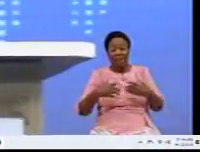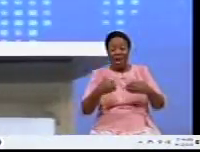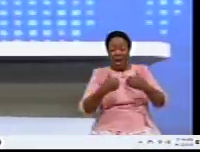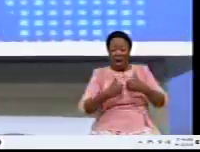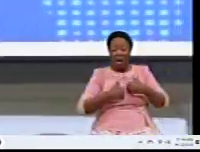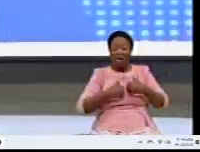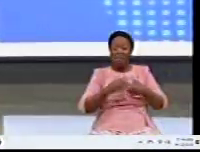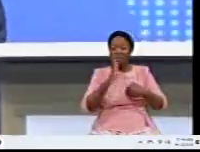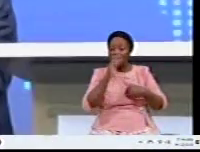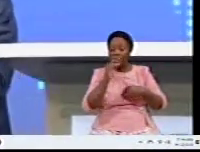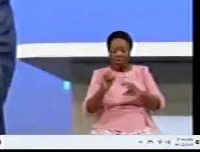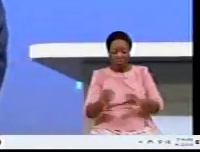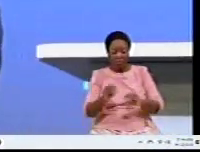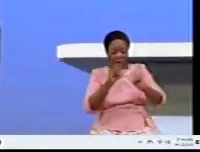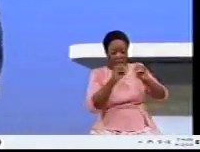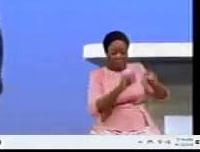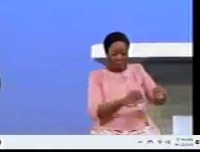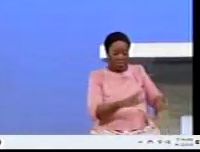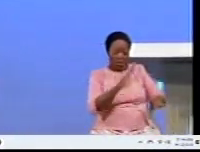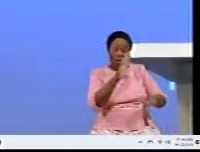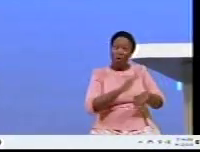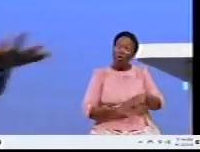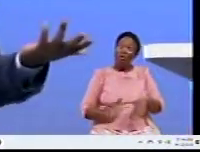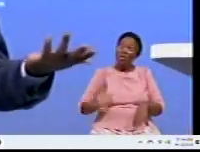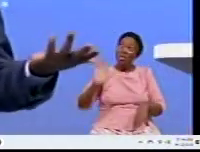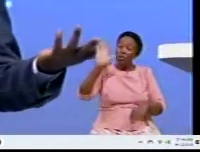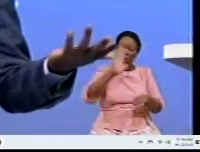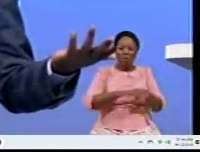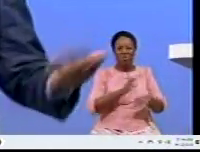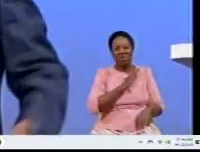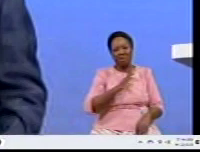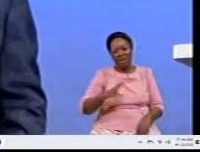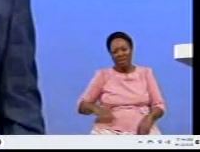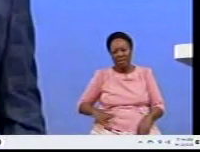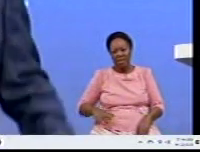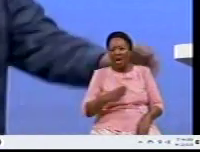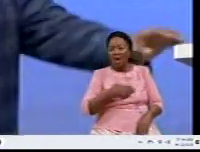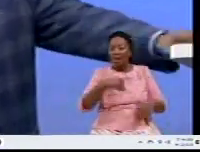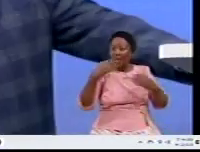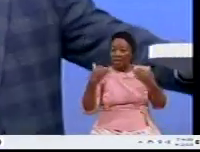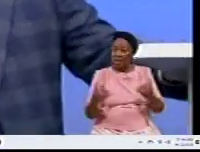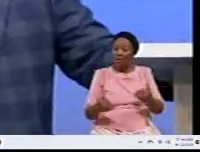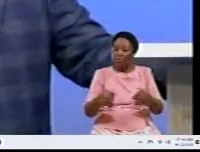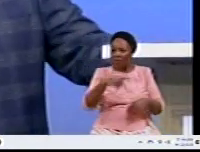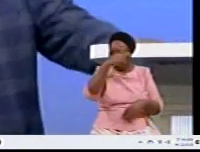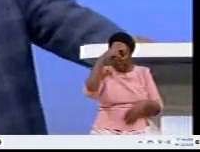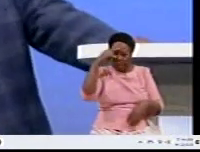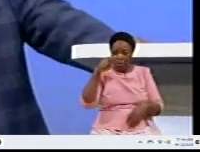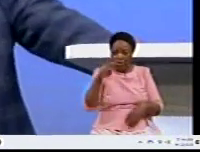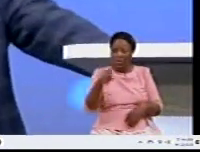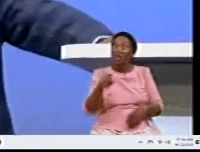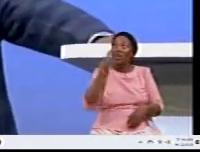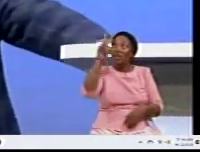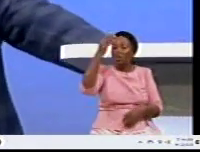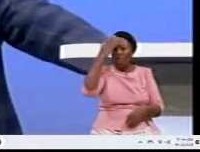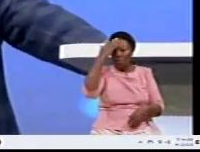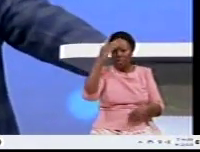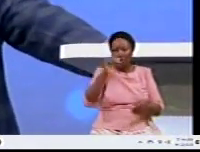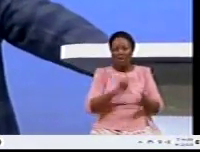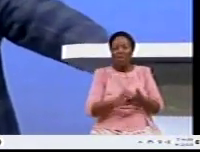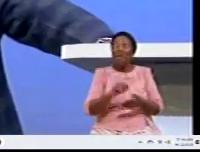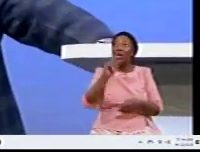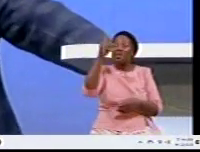laid on him, on Christ. And now, because he knows that he died for